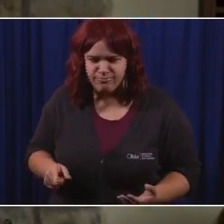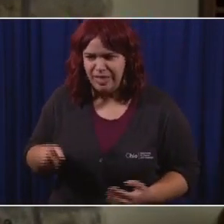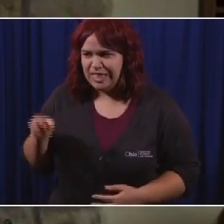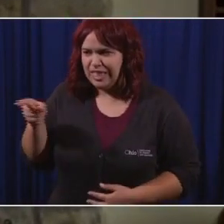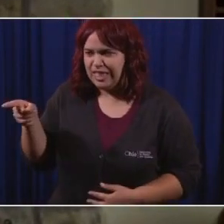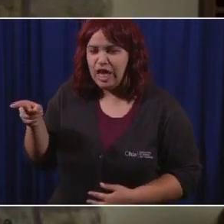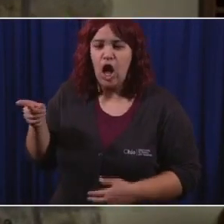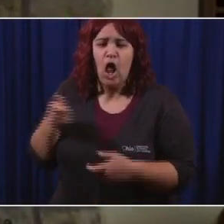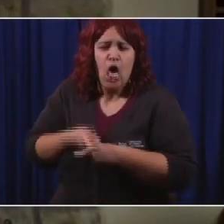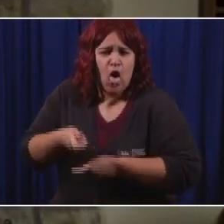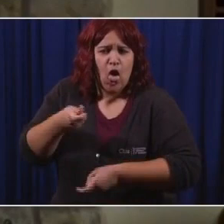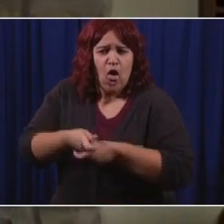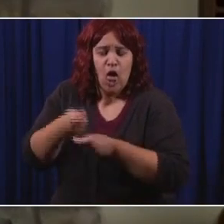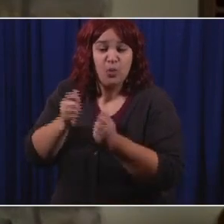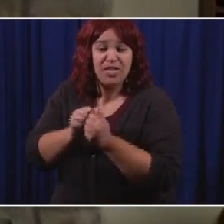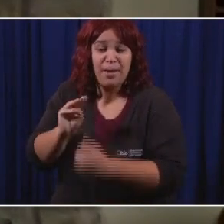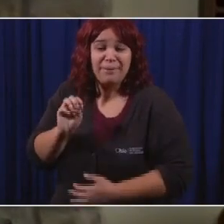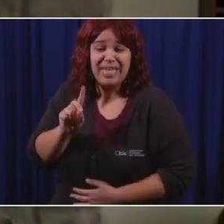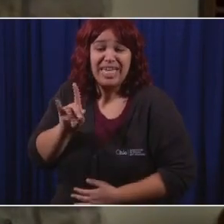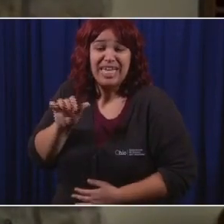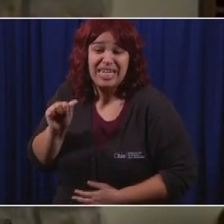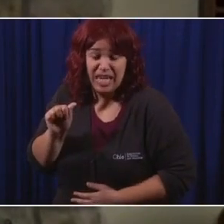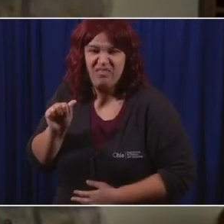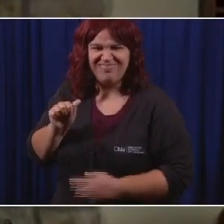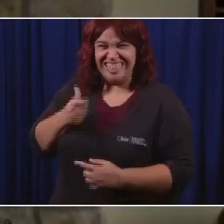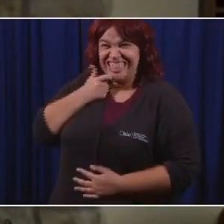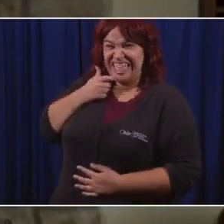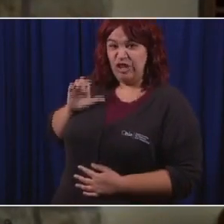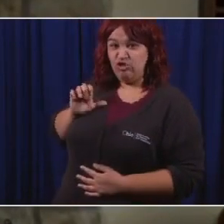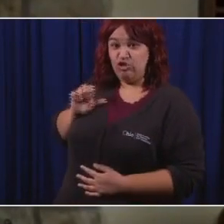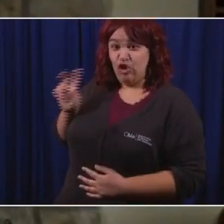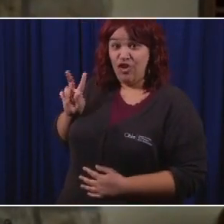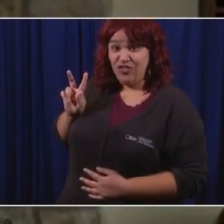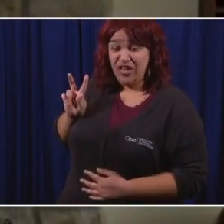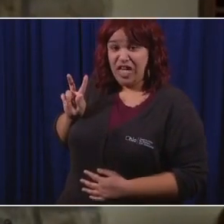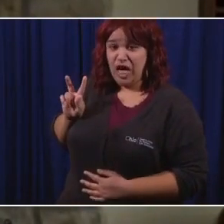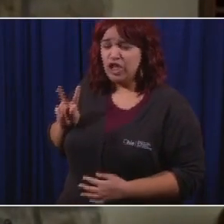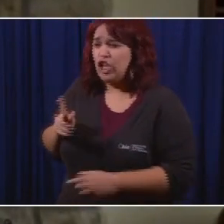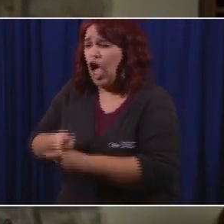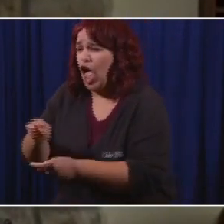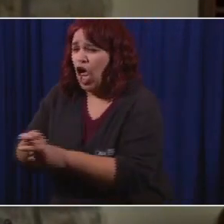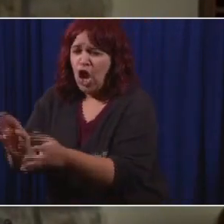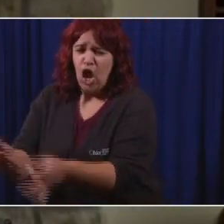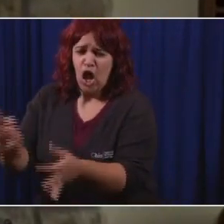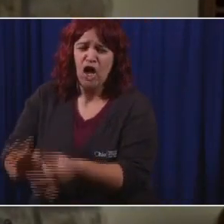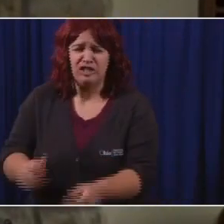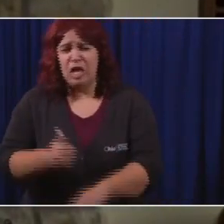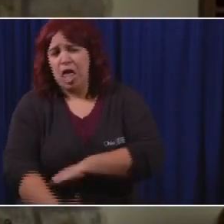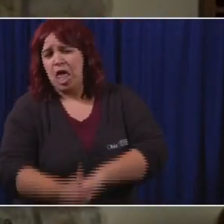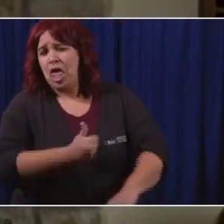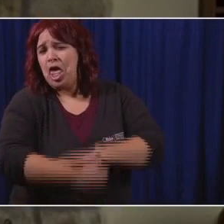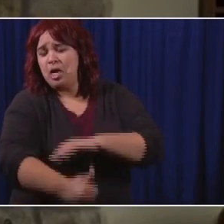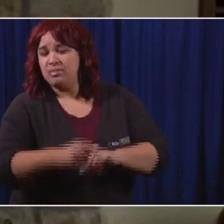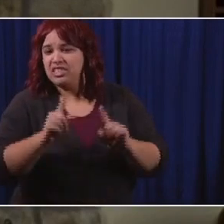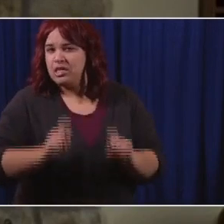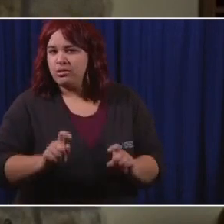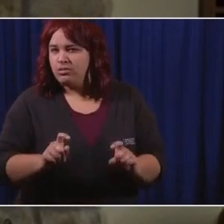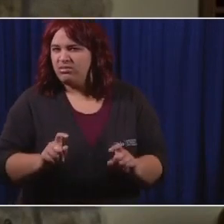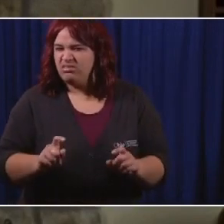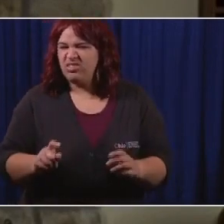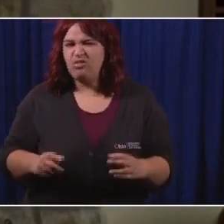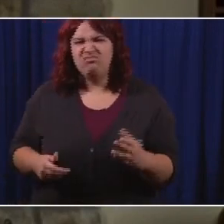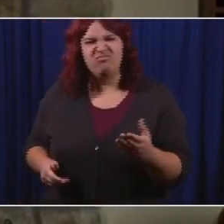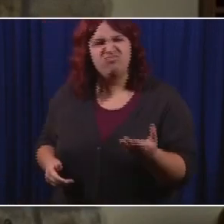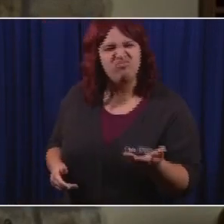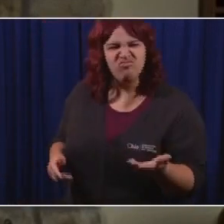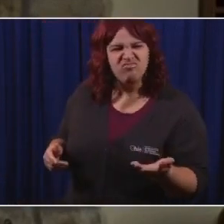And he jokingly talked about going out in the crowd and kissing everybody. And so, we're right before Election Day. And I want to ask you, who do you think is